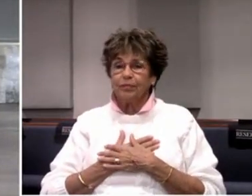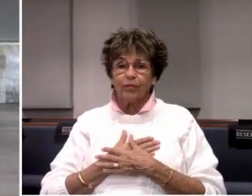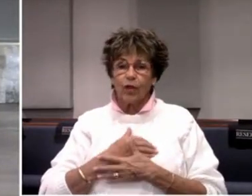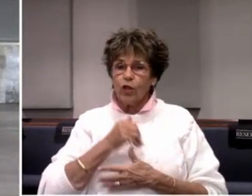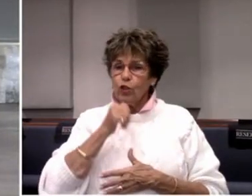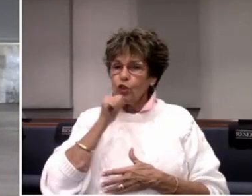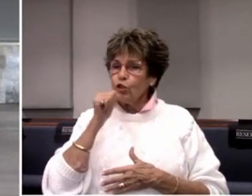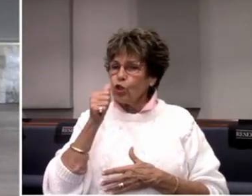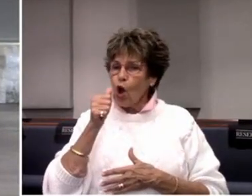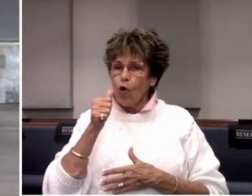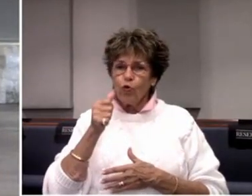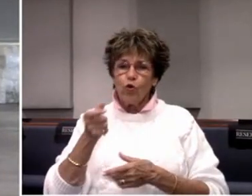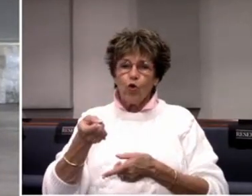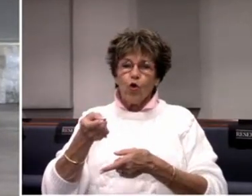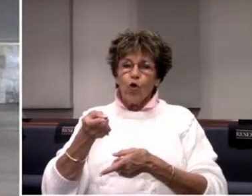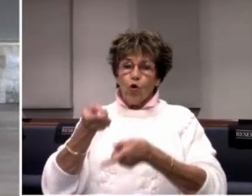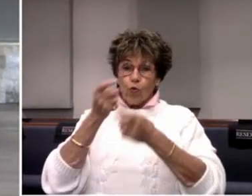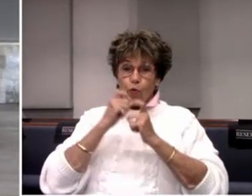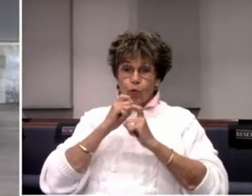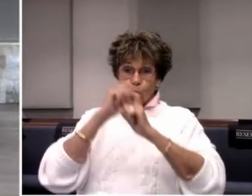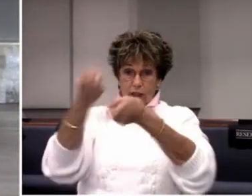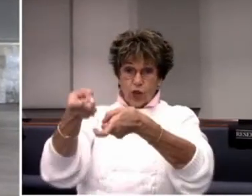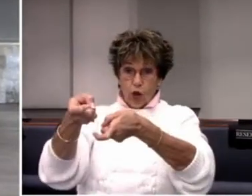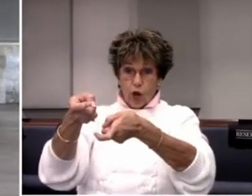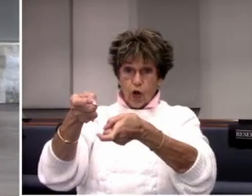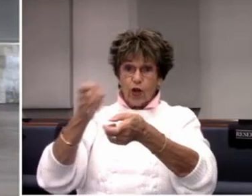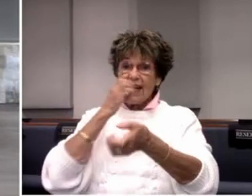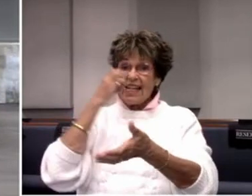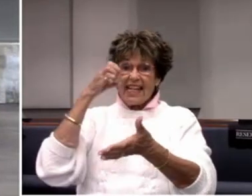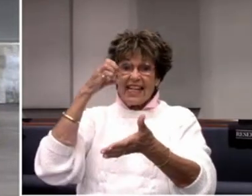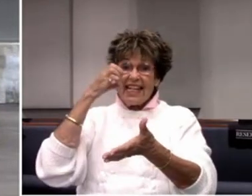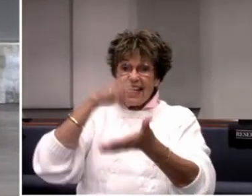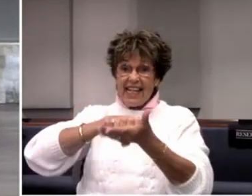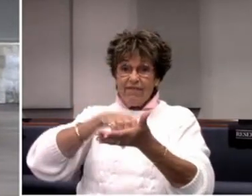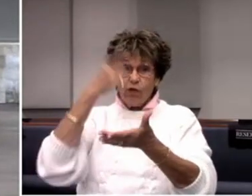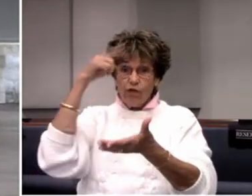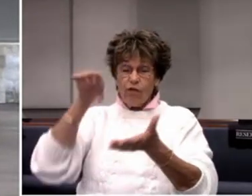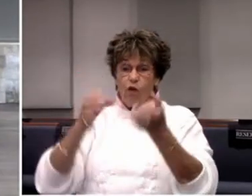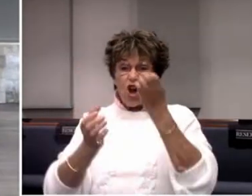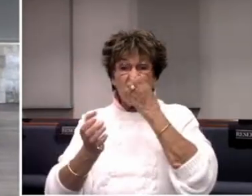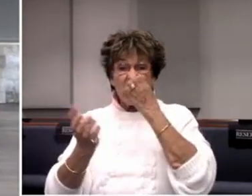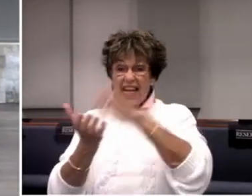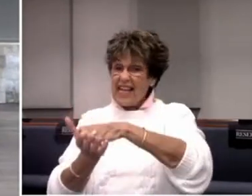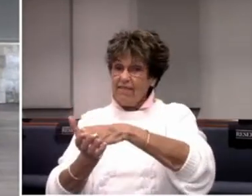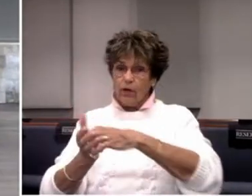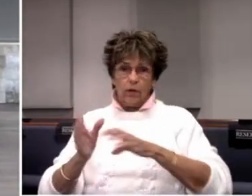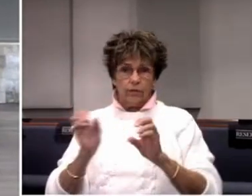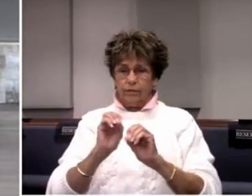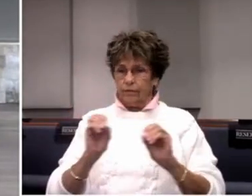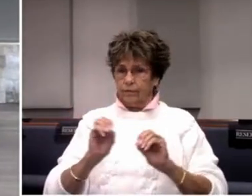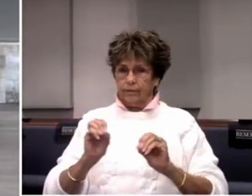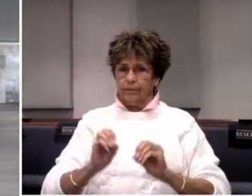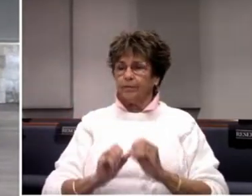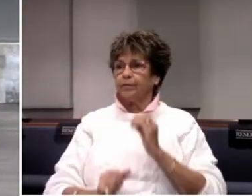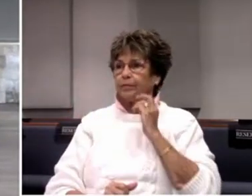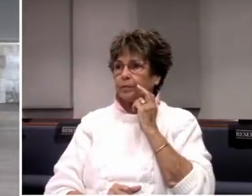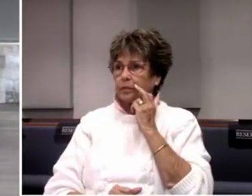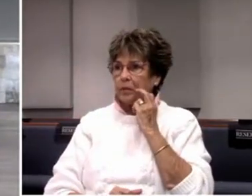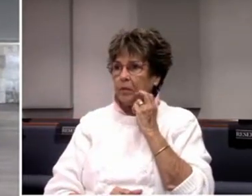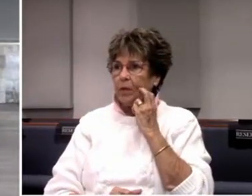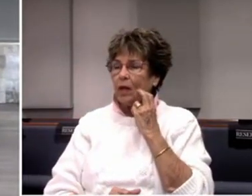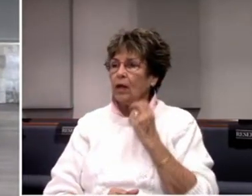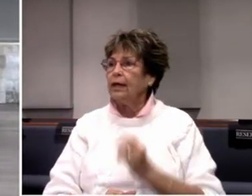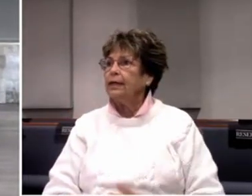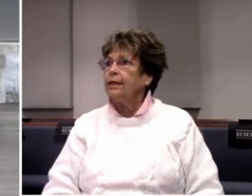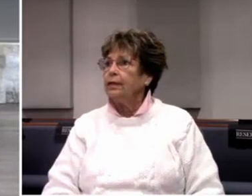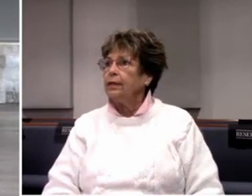evil for evil. Would you look at verse 21, please, of the same chapter? When you do recompense evil for